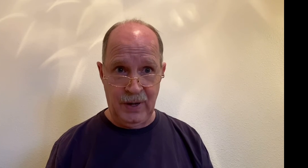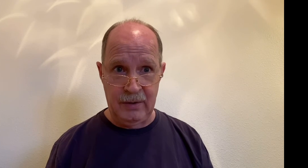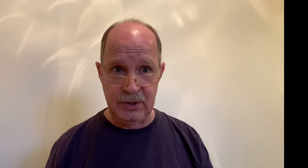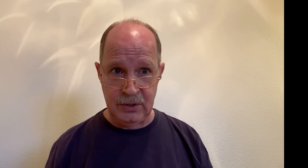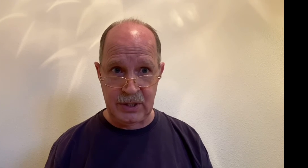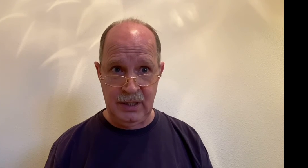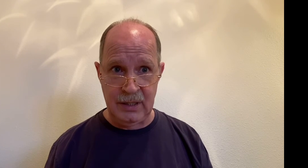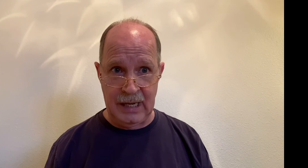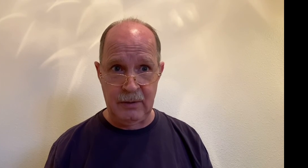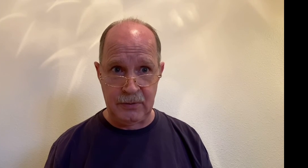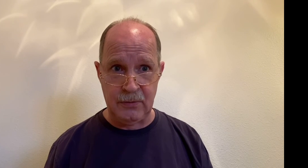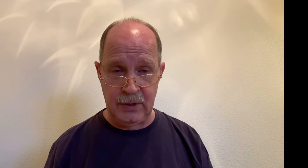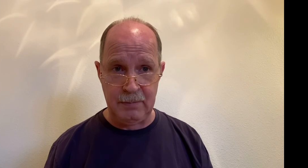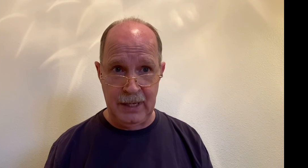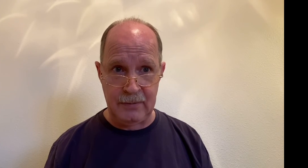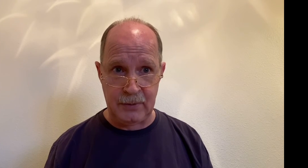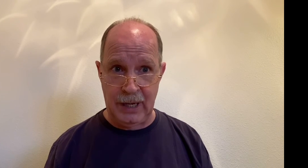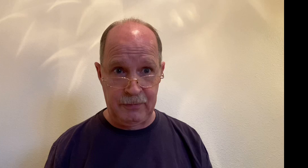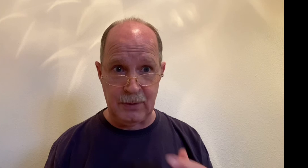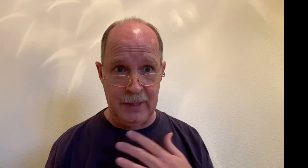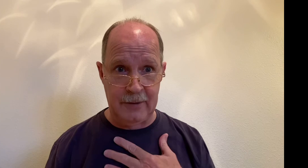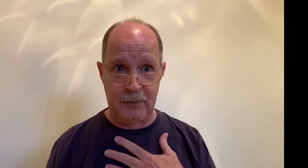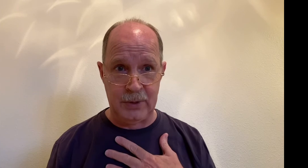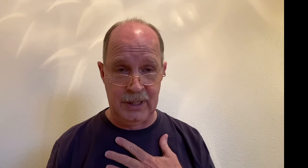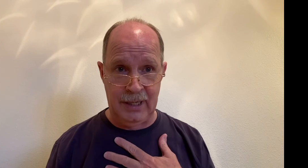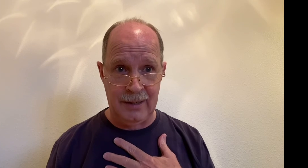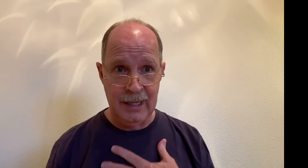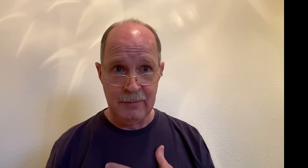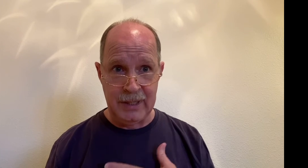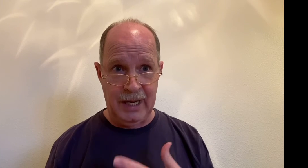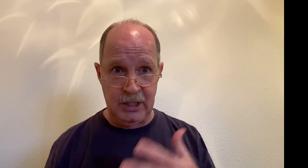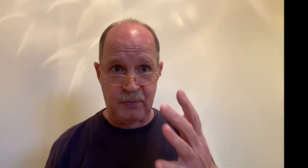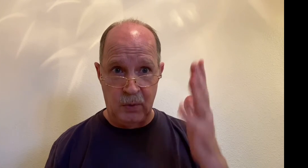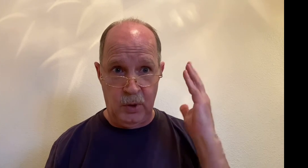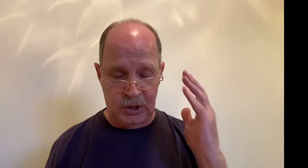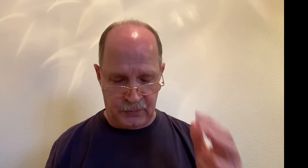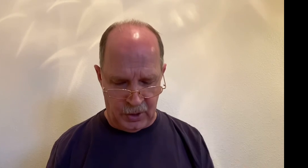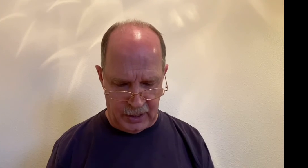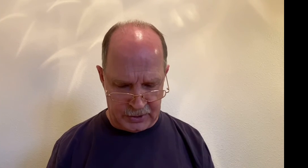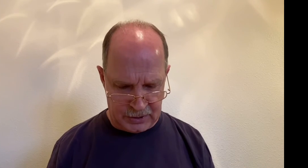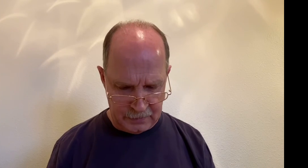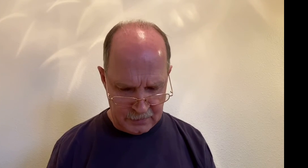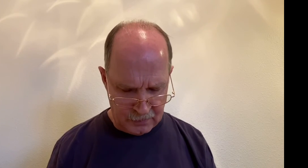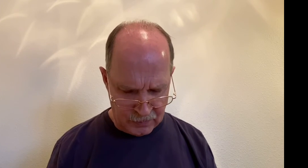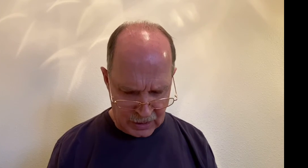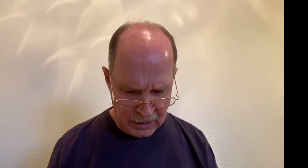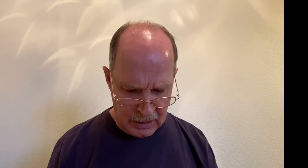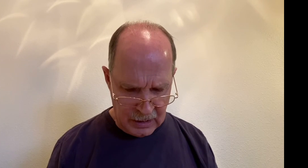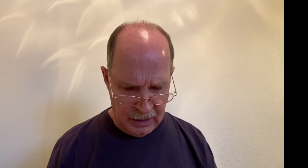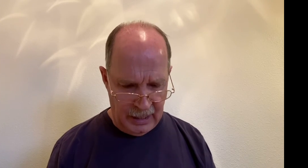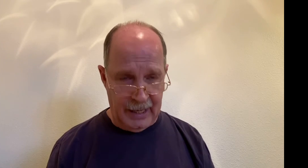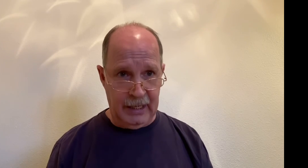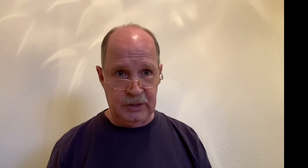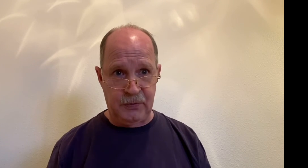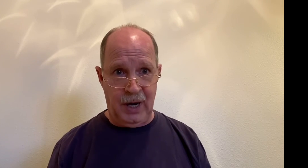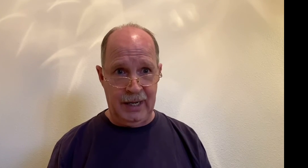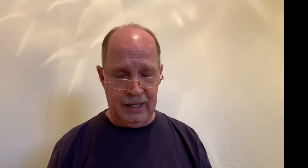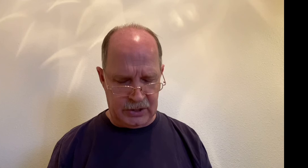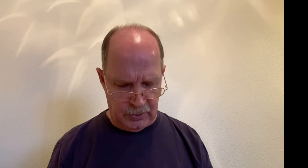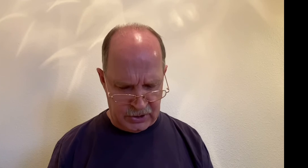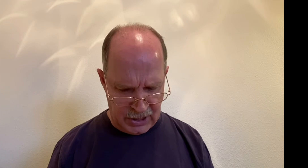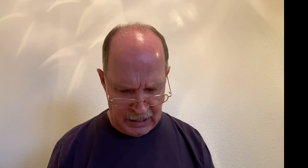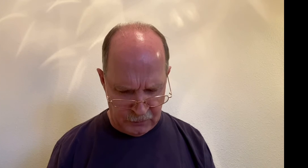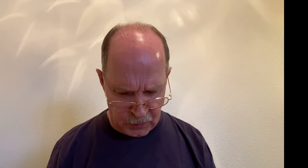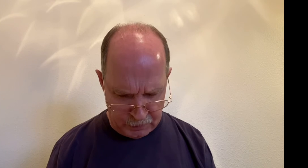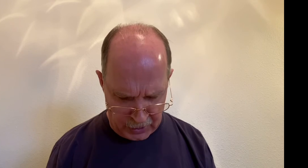If I was your son, I would feel very bad for you. I feel bad for you now. But yeah, I just feel worse for us. All right, it's Friday,